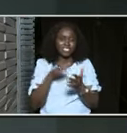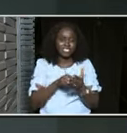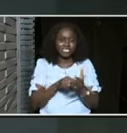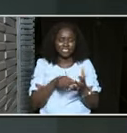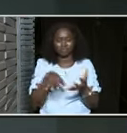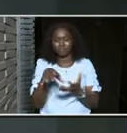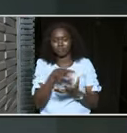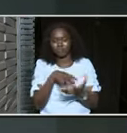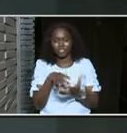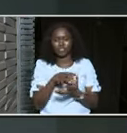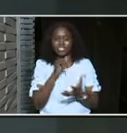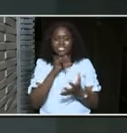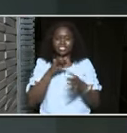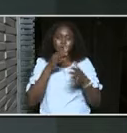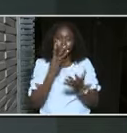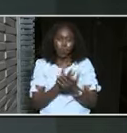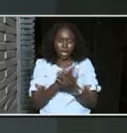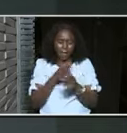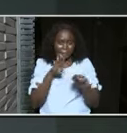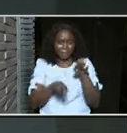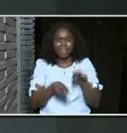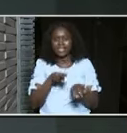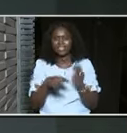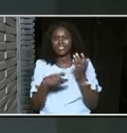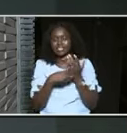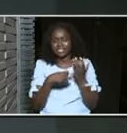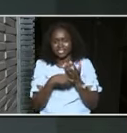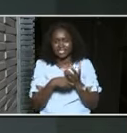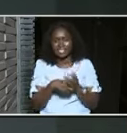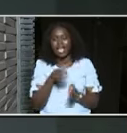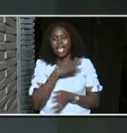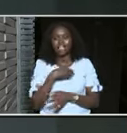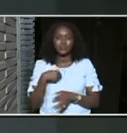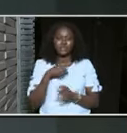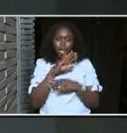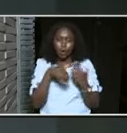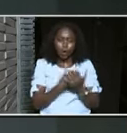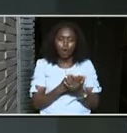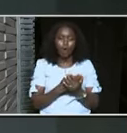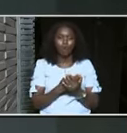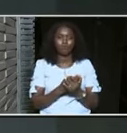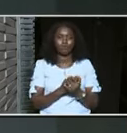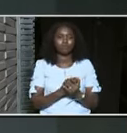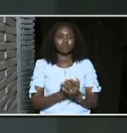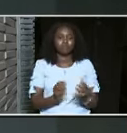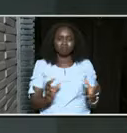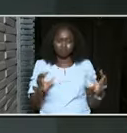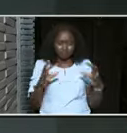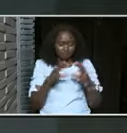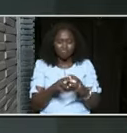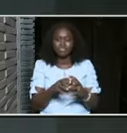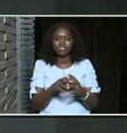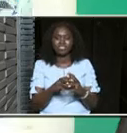best, well-balanced ticket. And we are all committed to